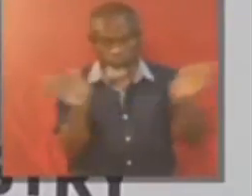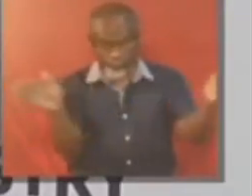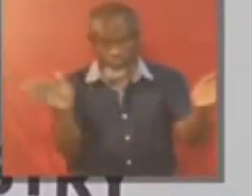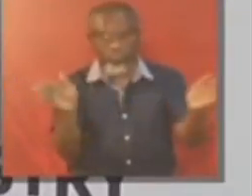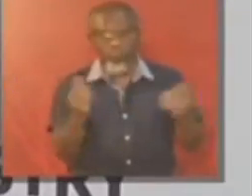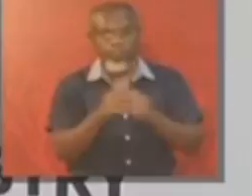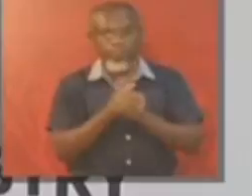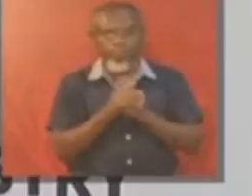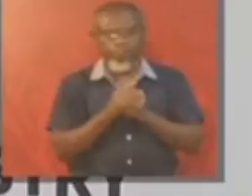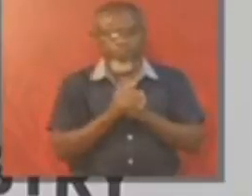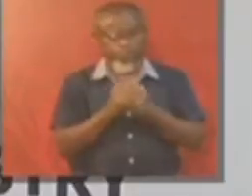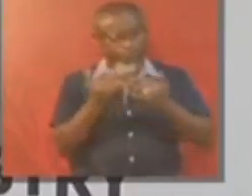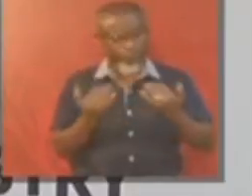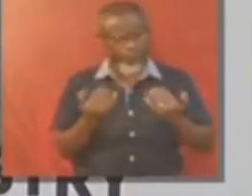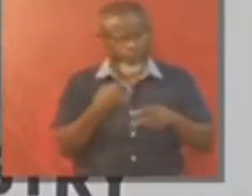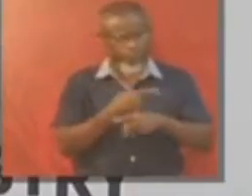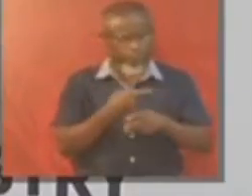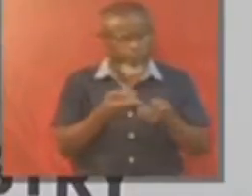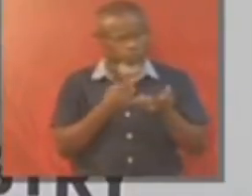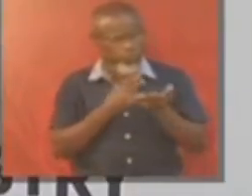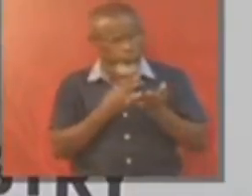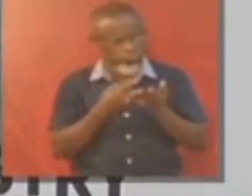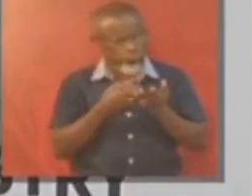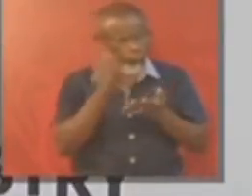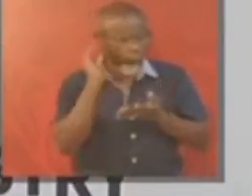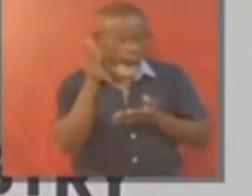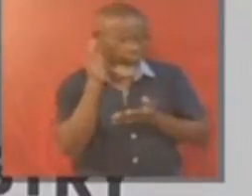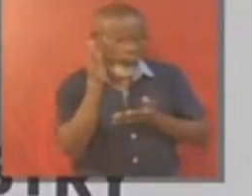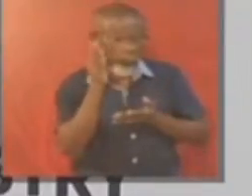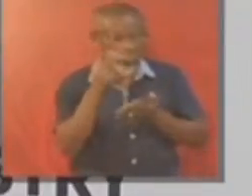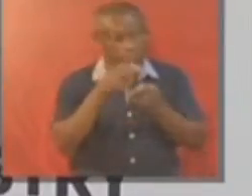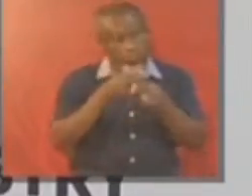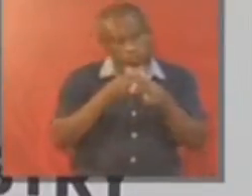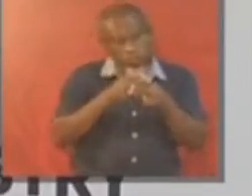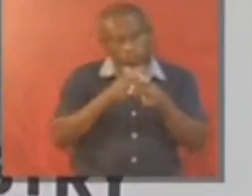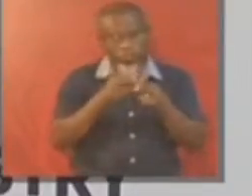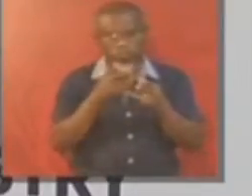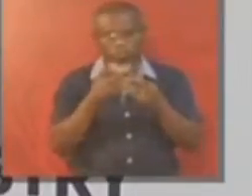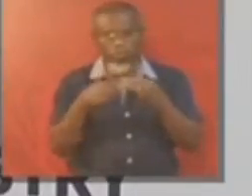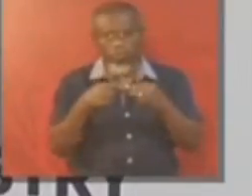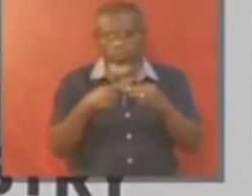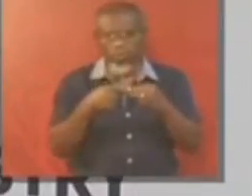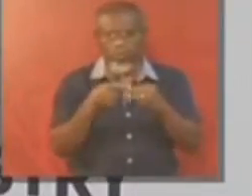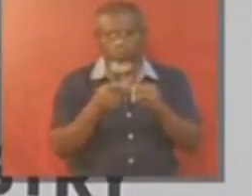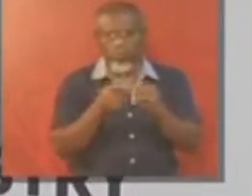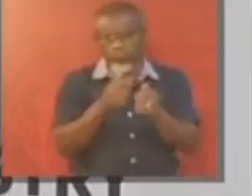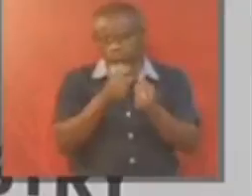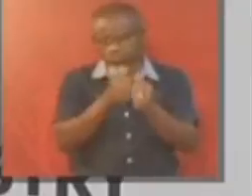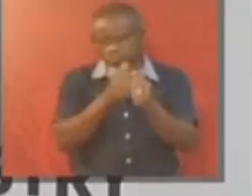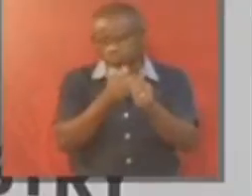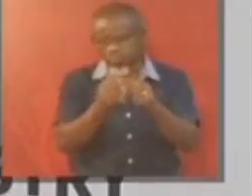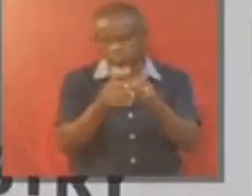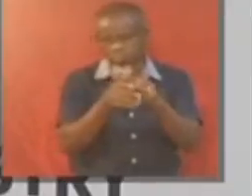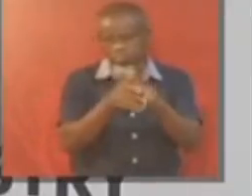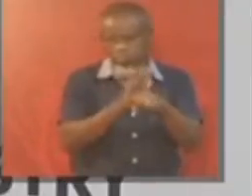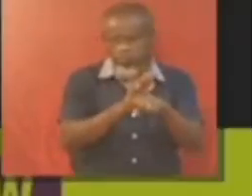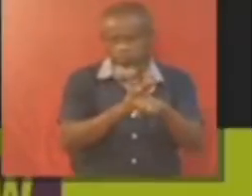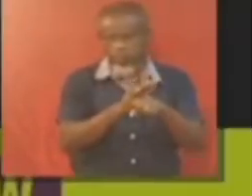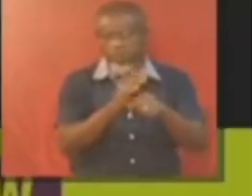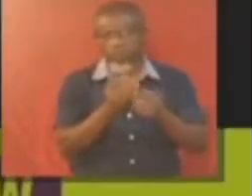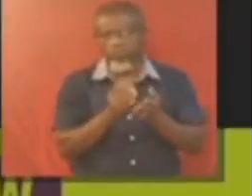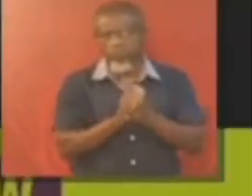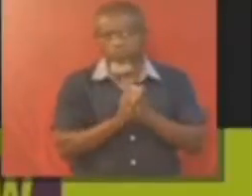invited to give a short talk on everyday tips to align to COVID-19 guidelines. So if we look at the first